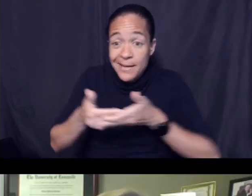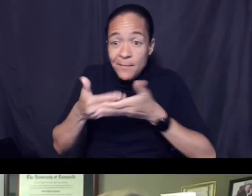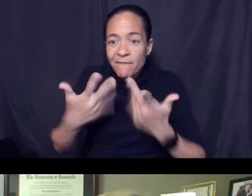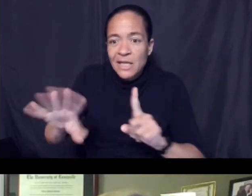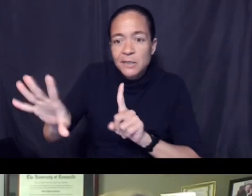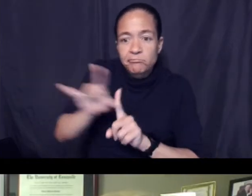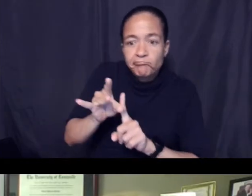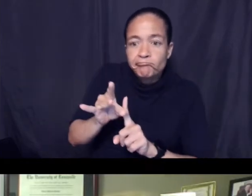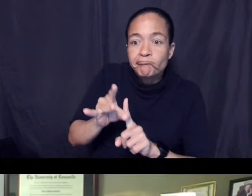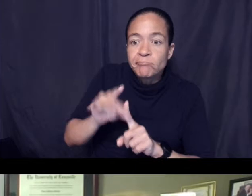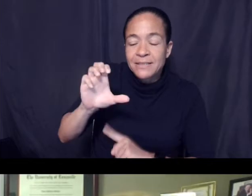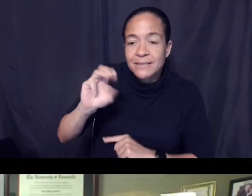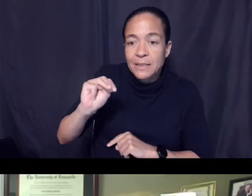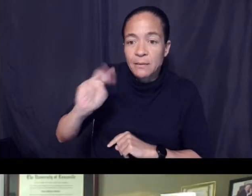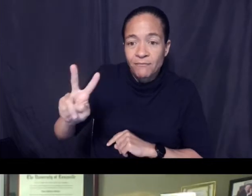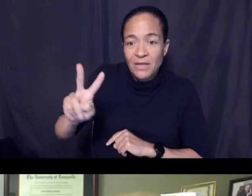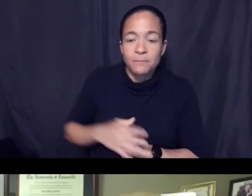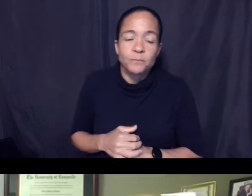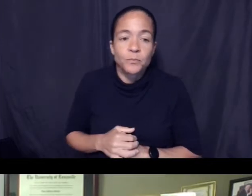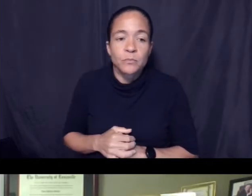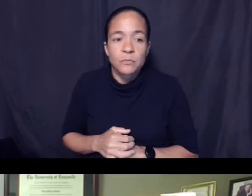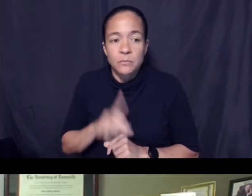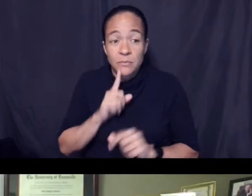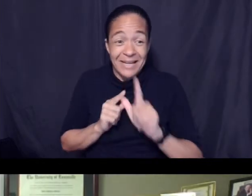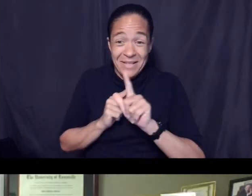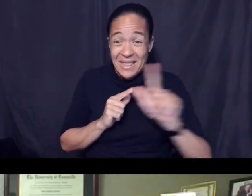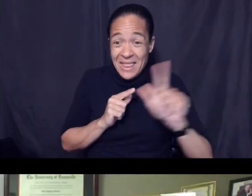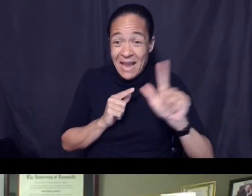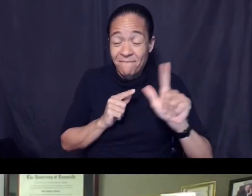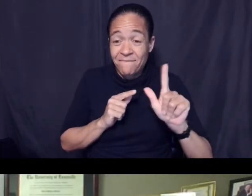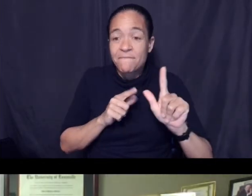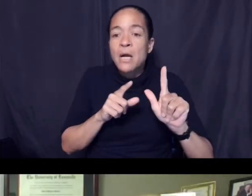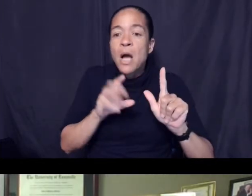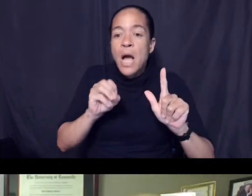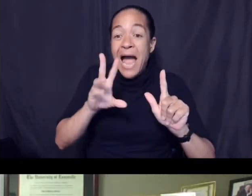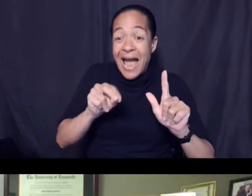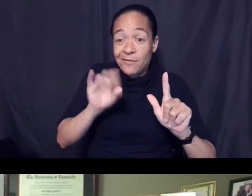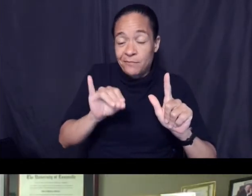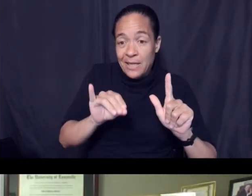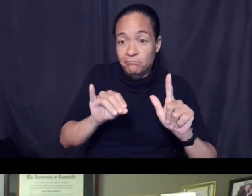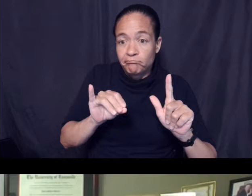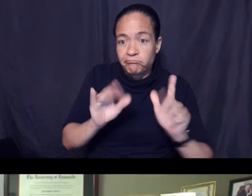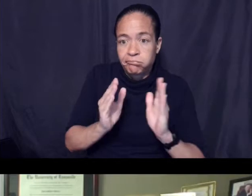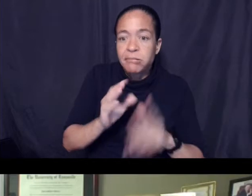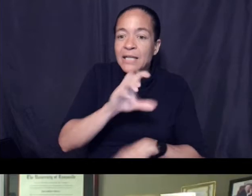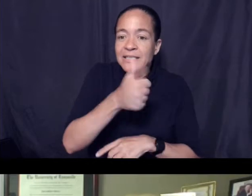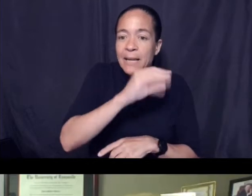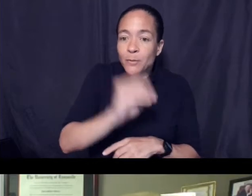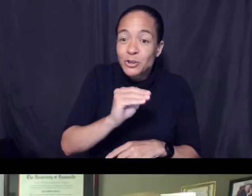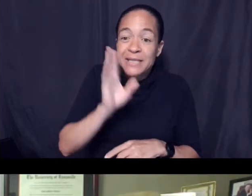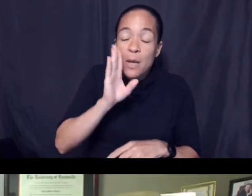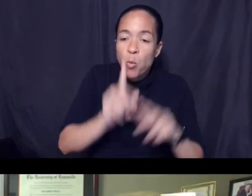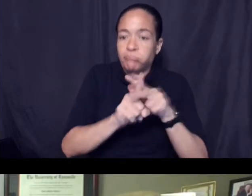are infected with CMV. If you look at the left side of the slide, of those, 10% will have symptoms,